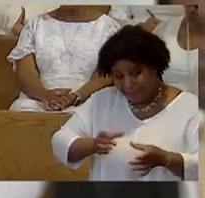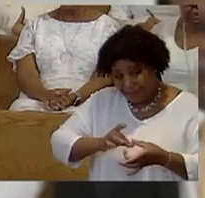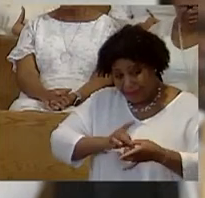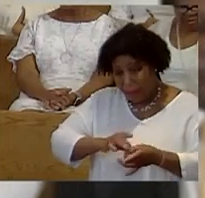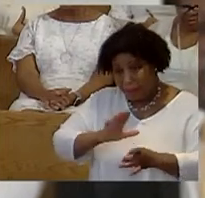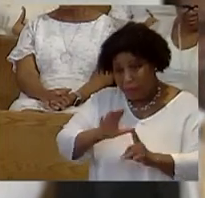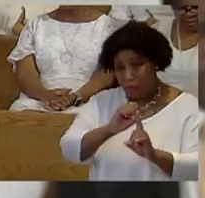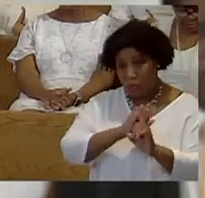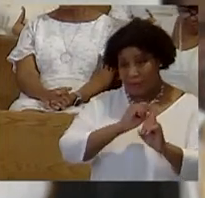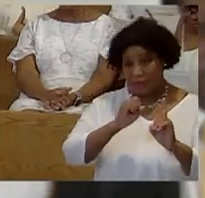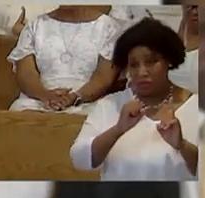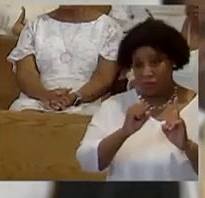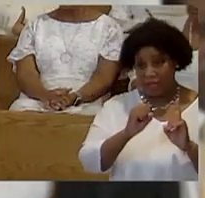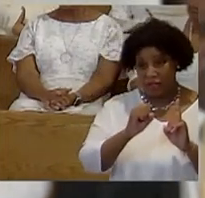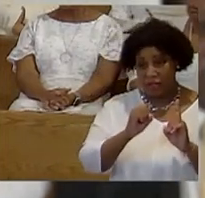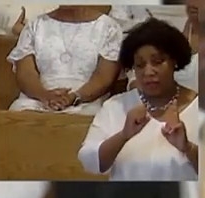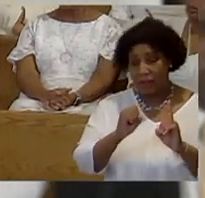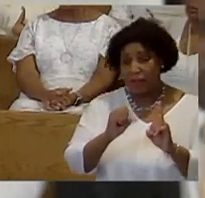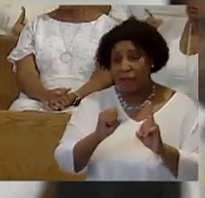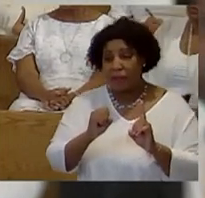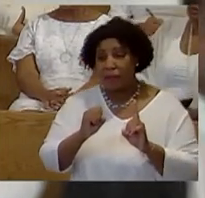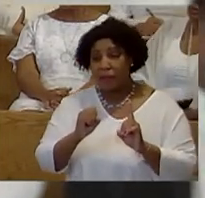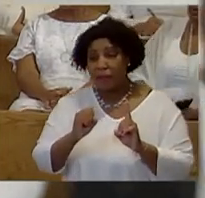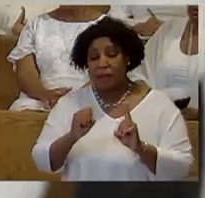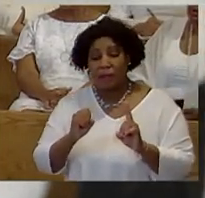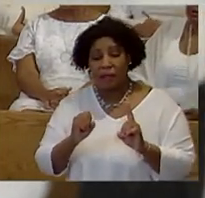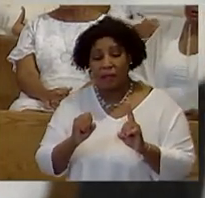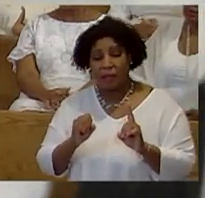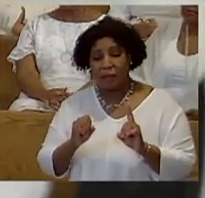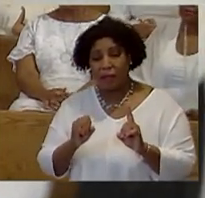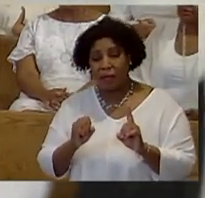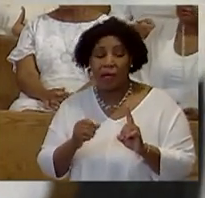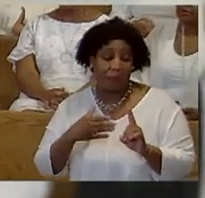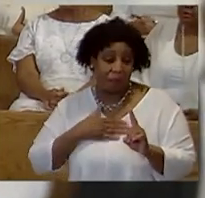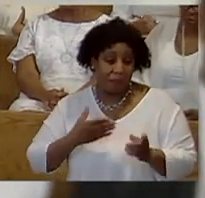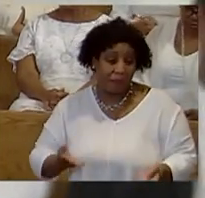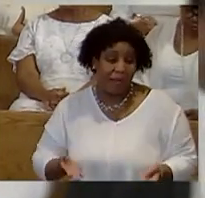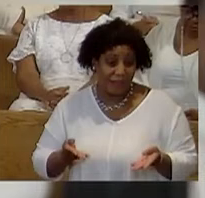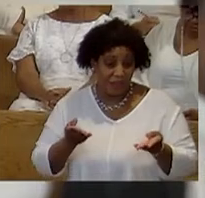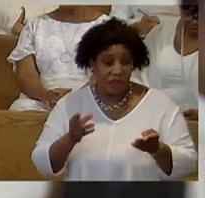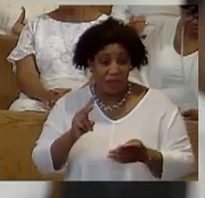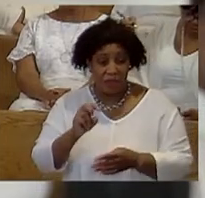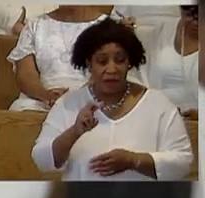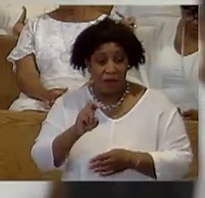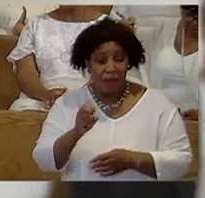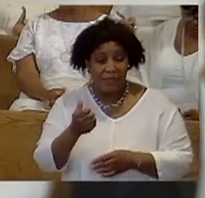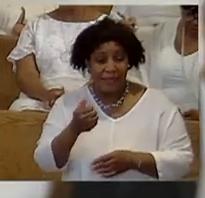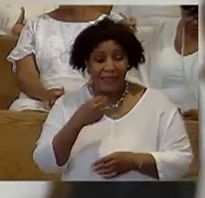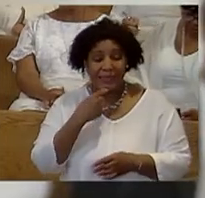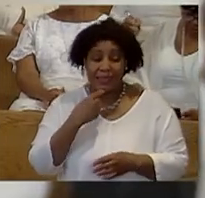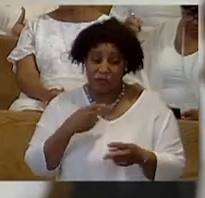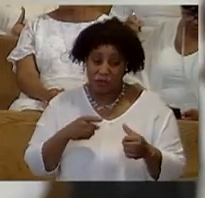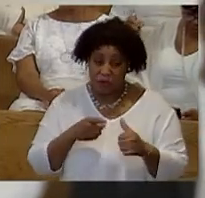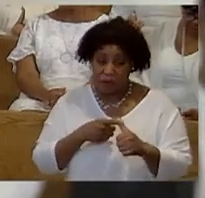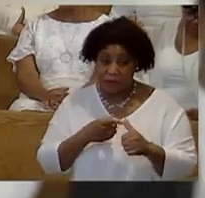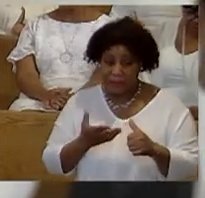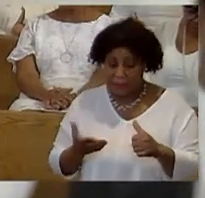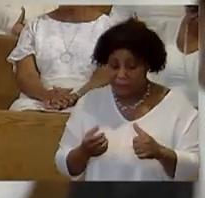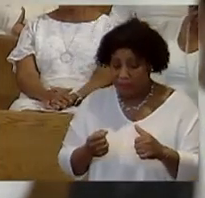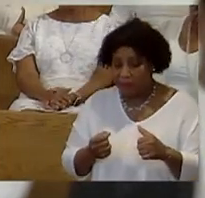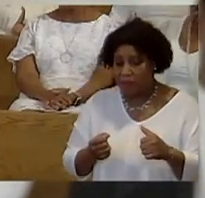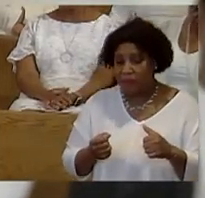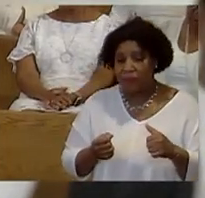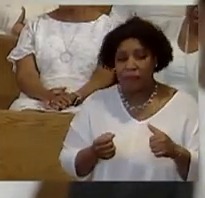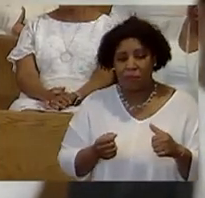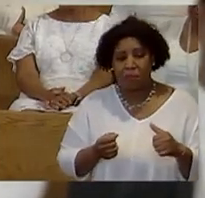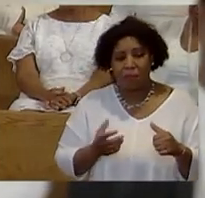your situation, he said, this is what I would like to suggest to you in verse 10. It says, first of all, he said, I want